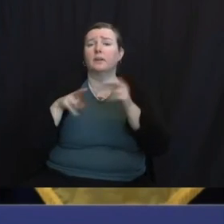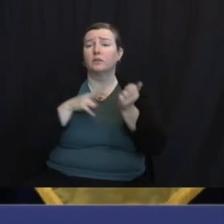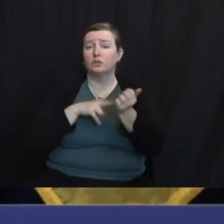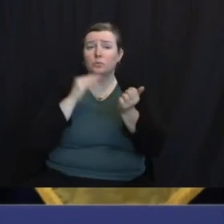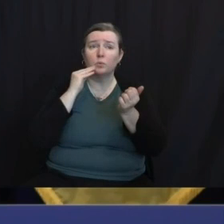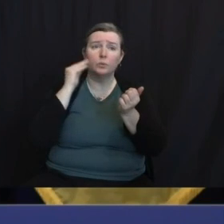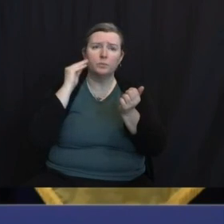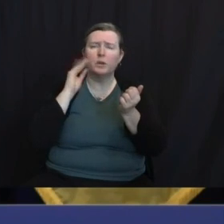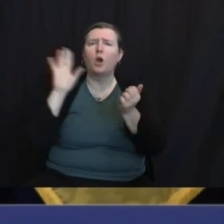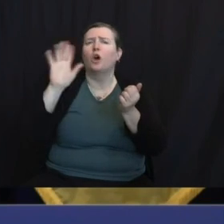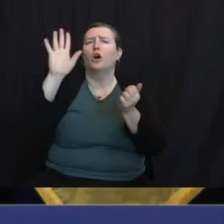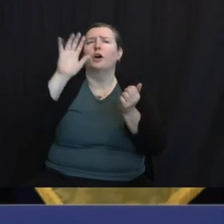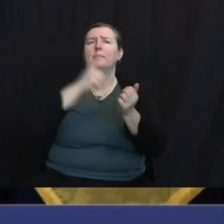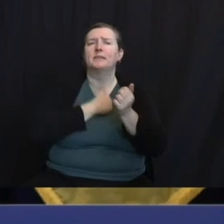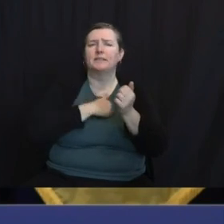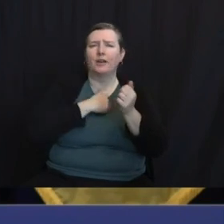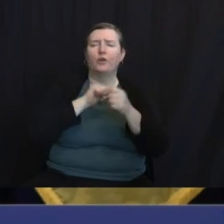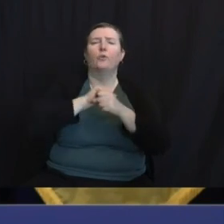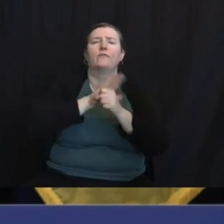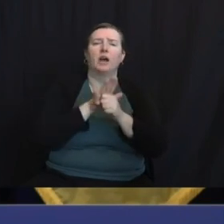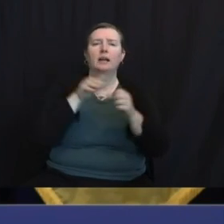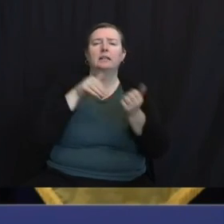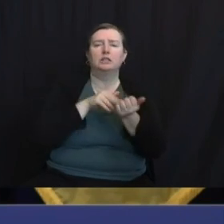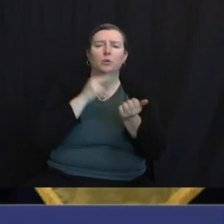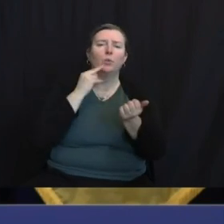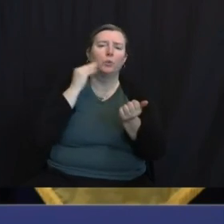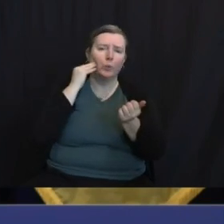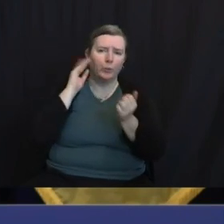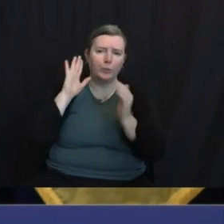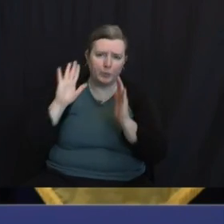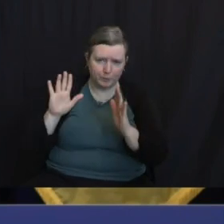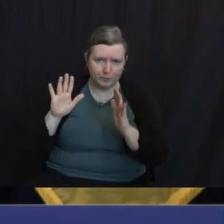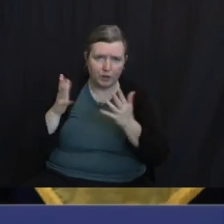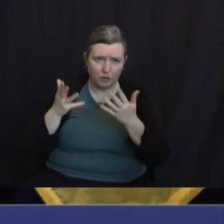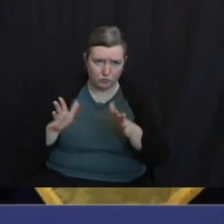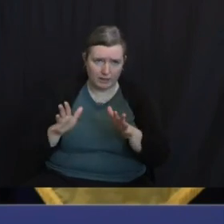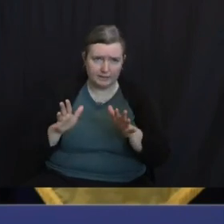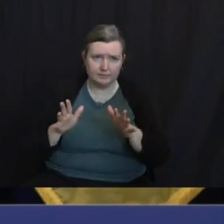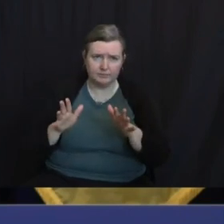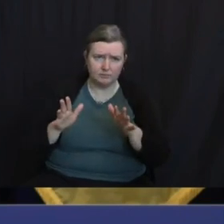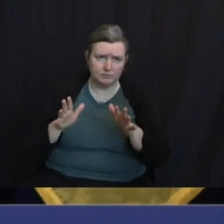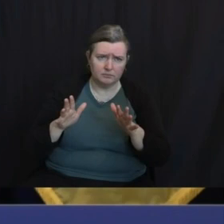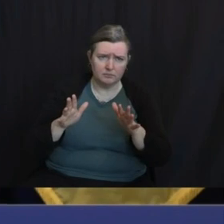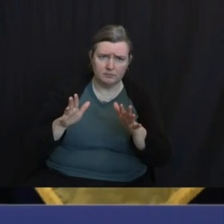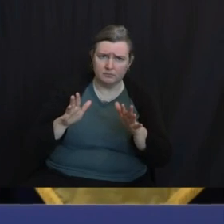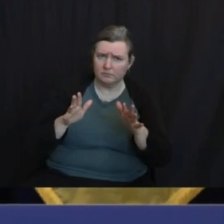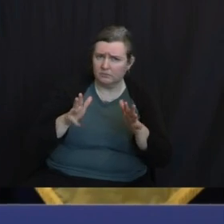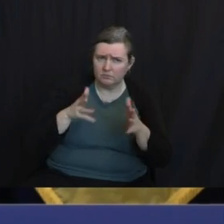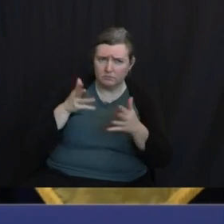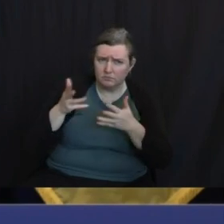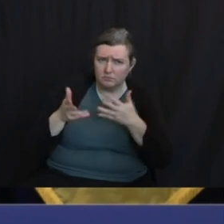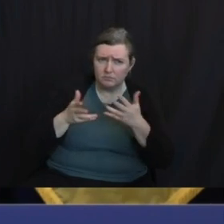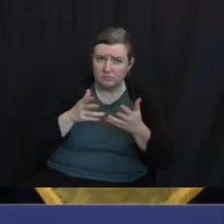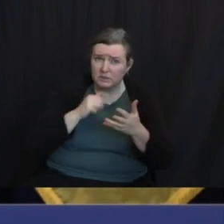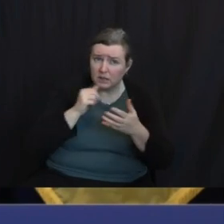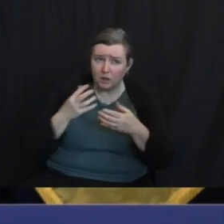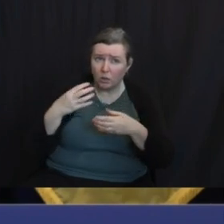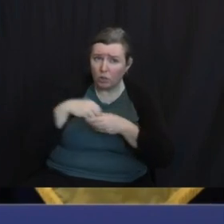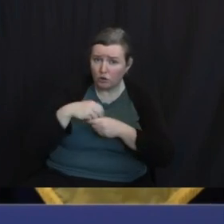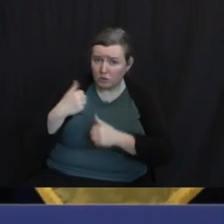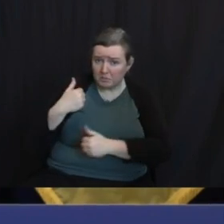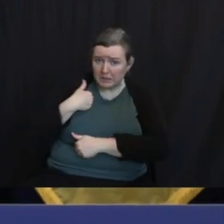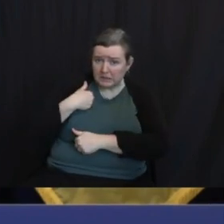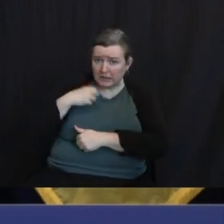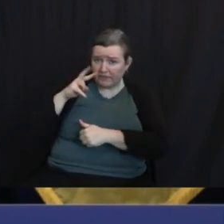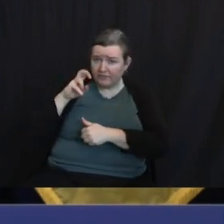in nursing homes that had already been completed. I think there were some concerns with that left out like veterans homes. So when will these